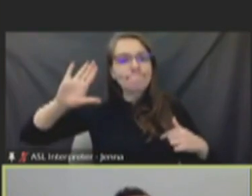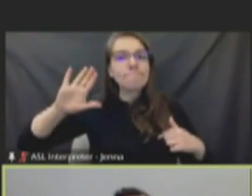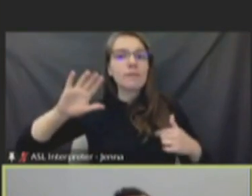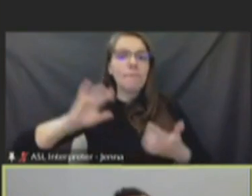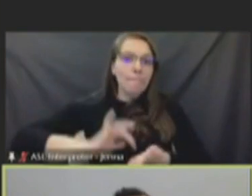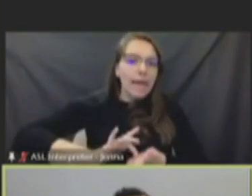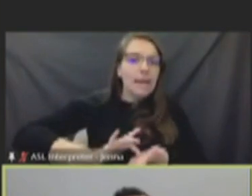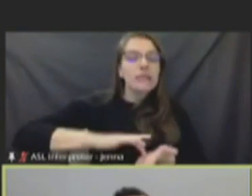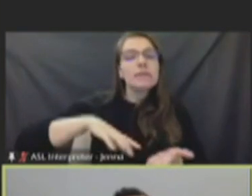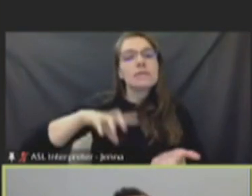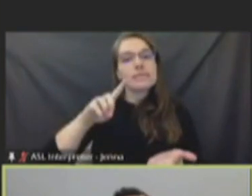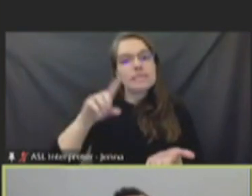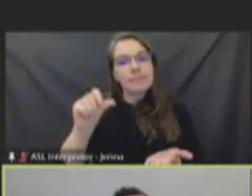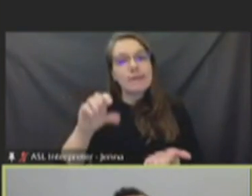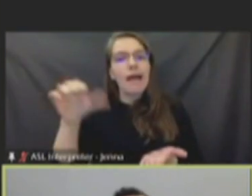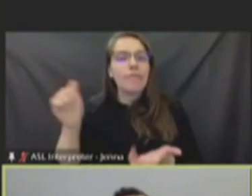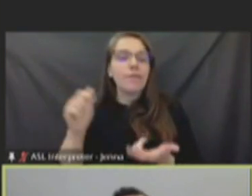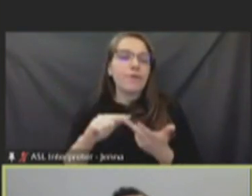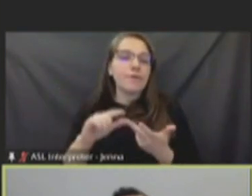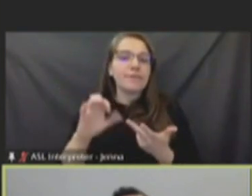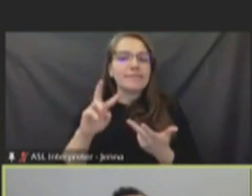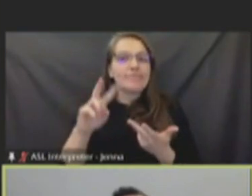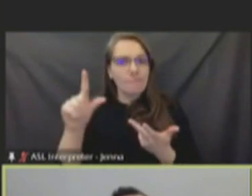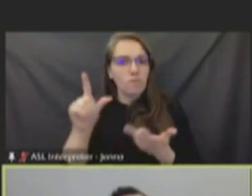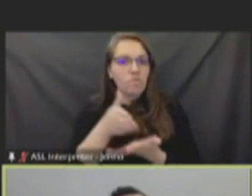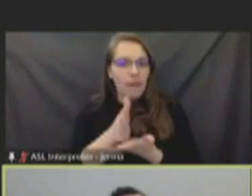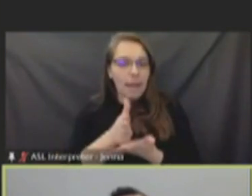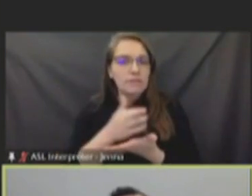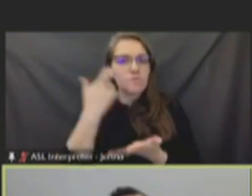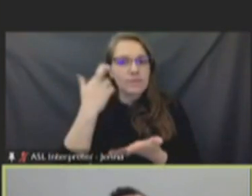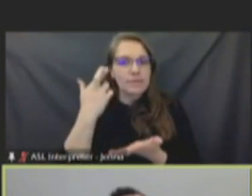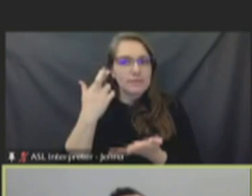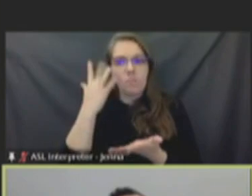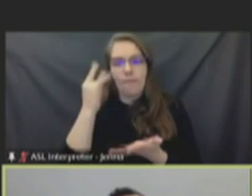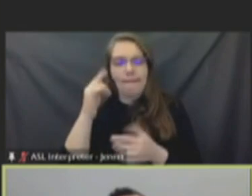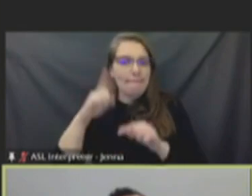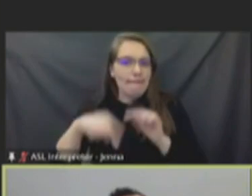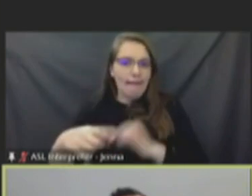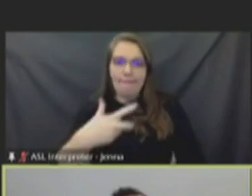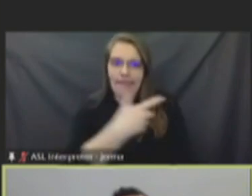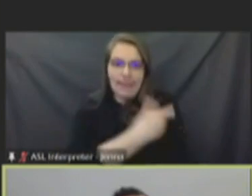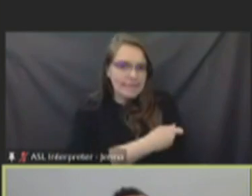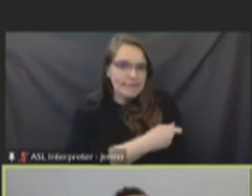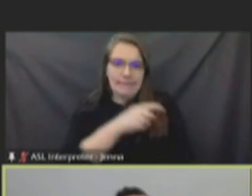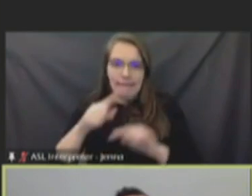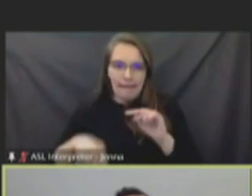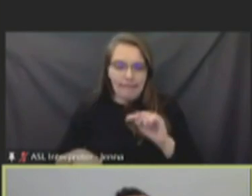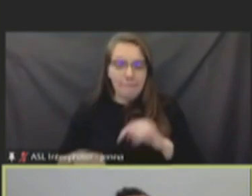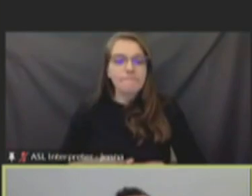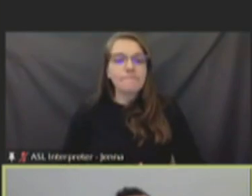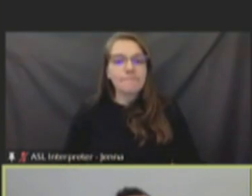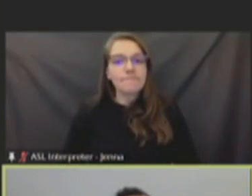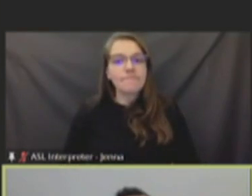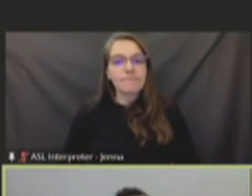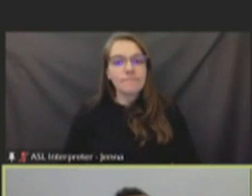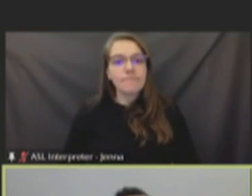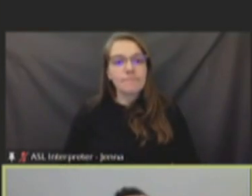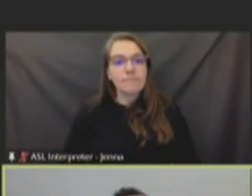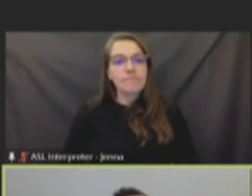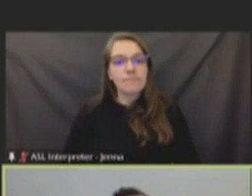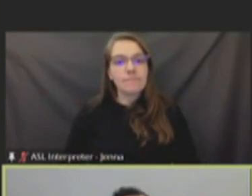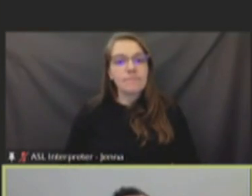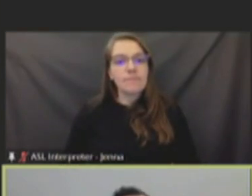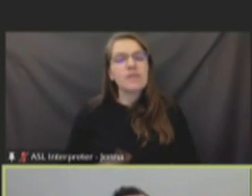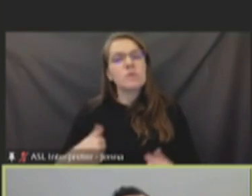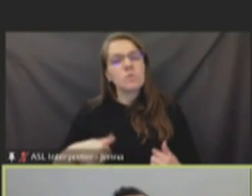or other civil rights related reason why they cannot be vaccinated. So we've encouraged that that those interactions be